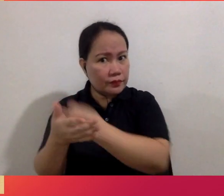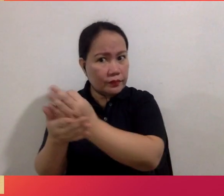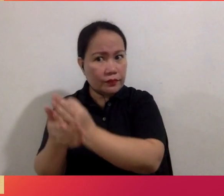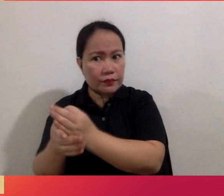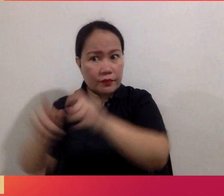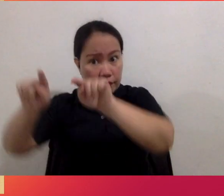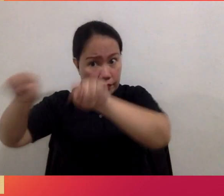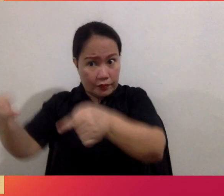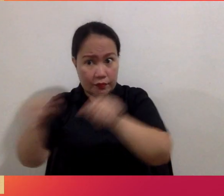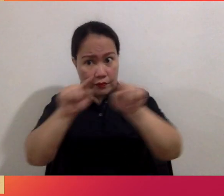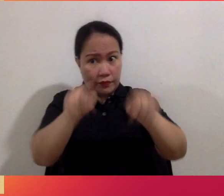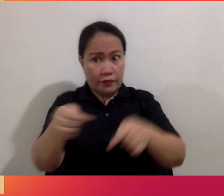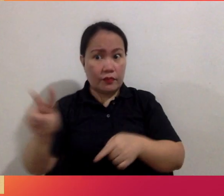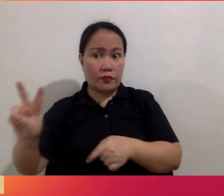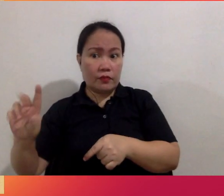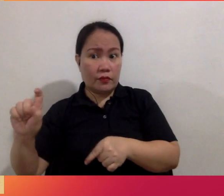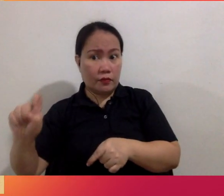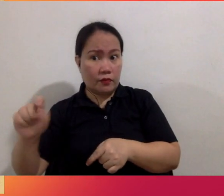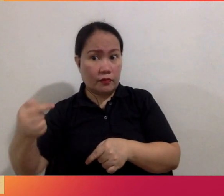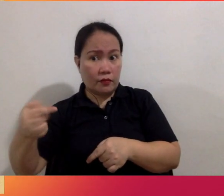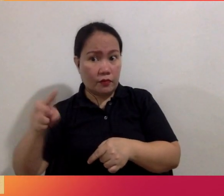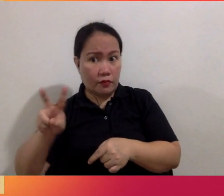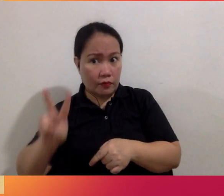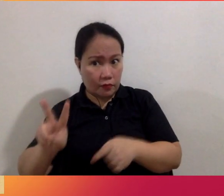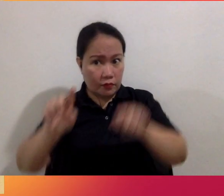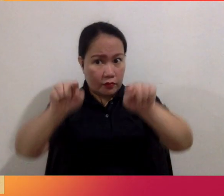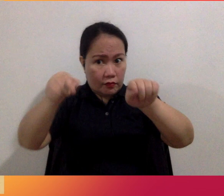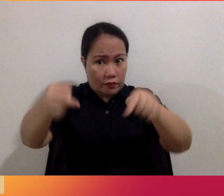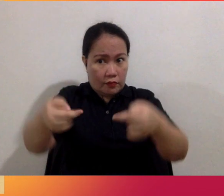minus 8 is equal to 0 is